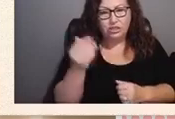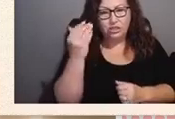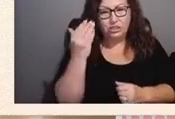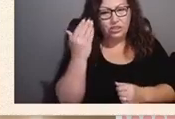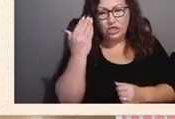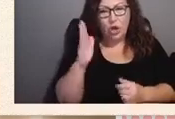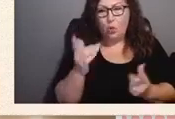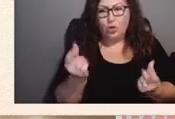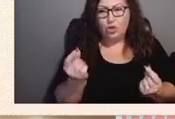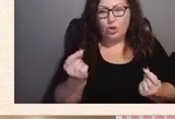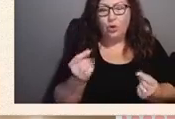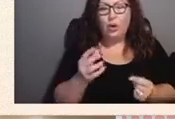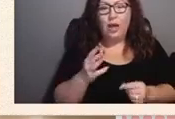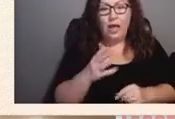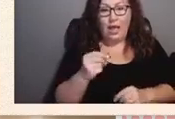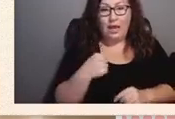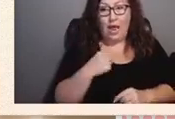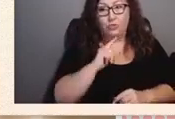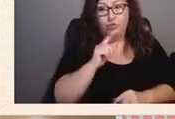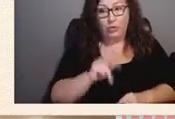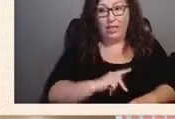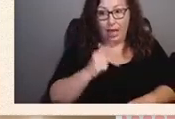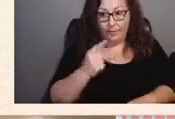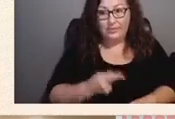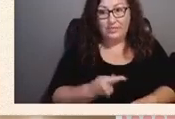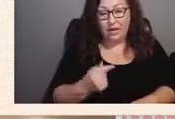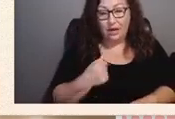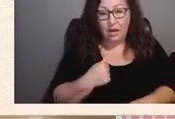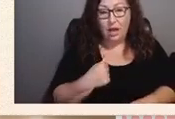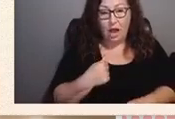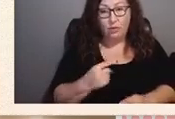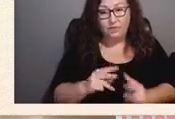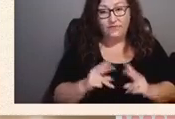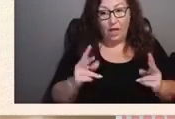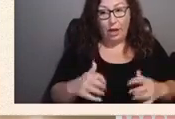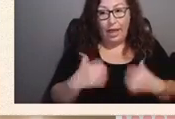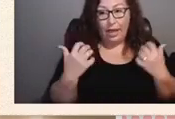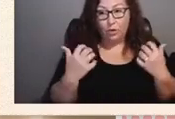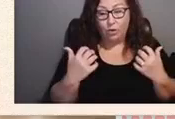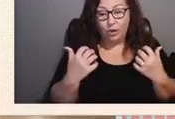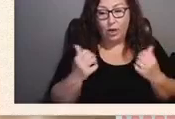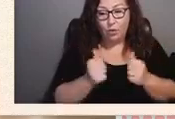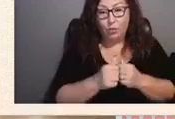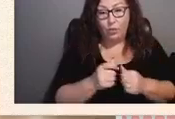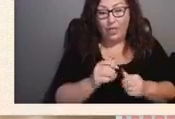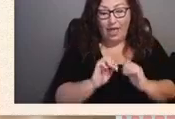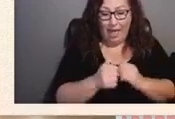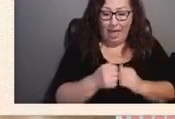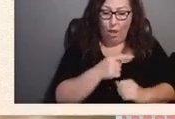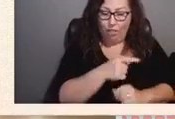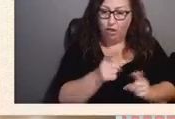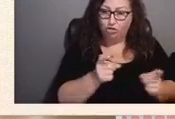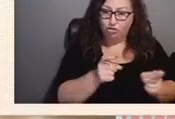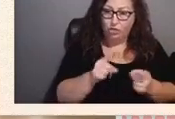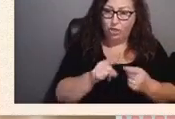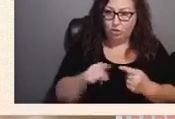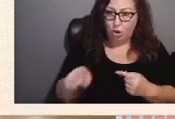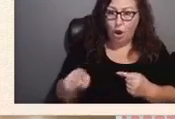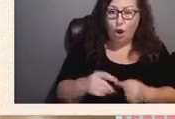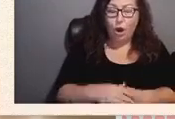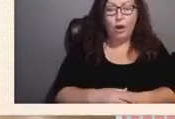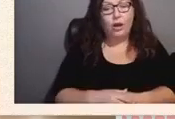And I was very upset. I was very angry with how she was being treated.